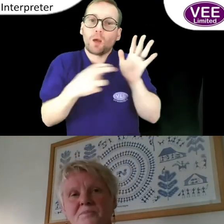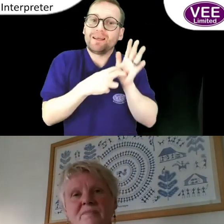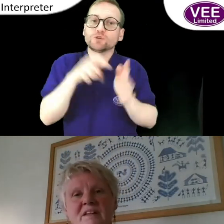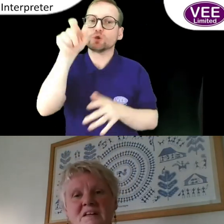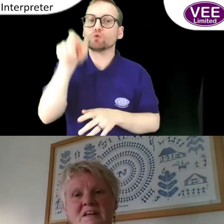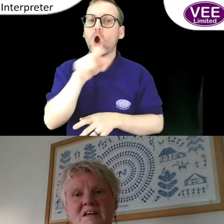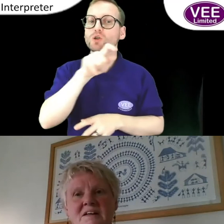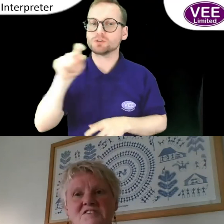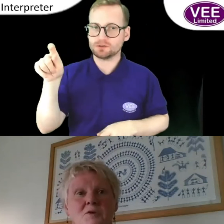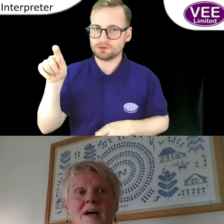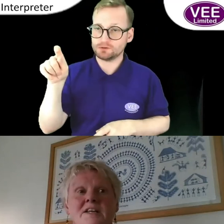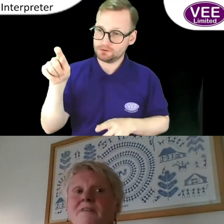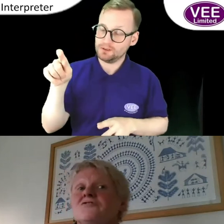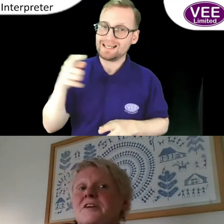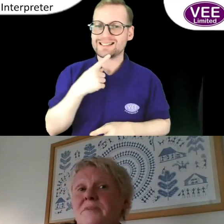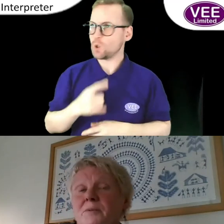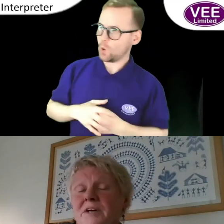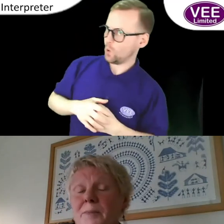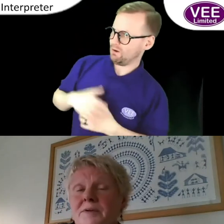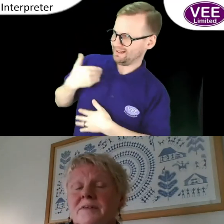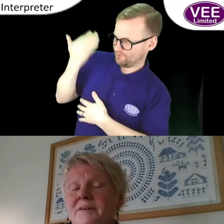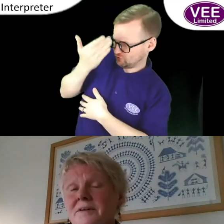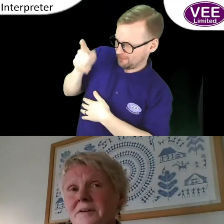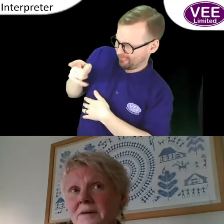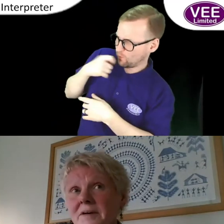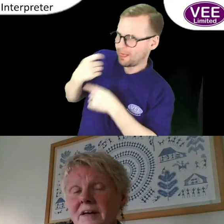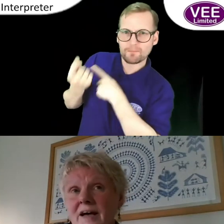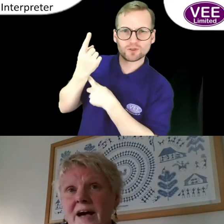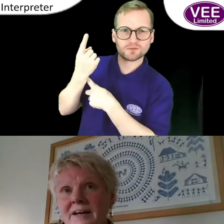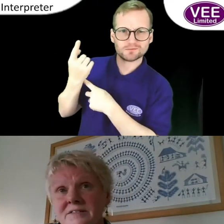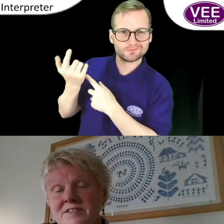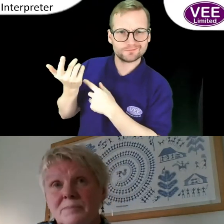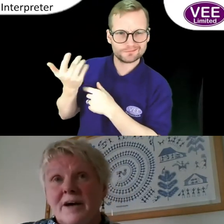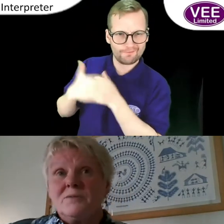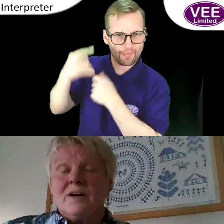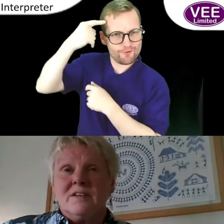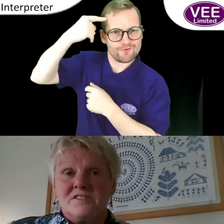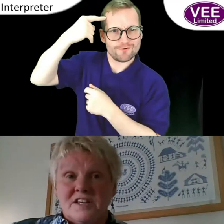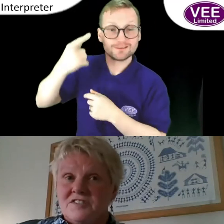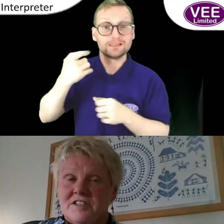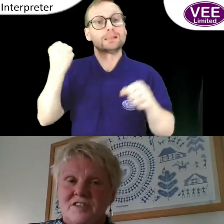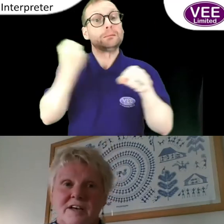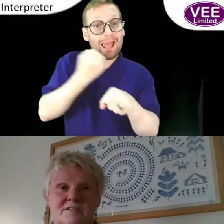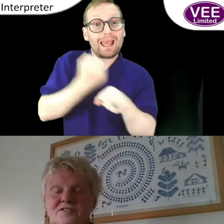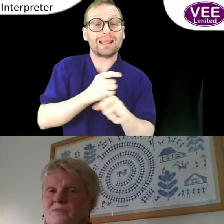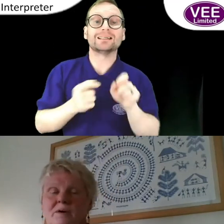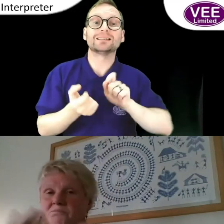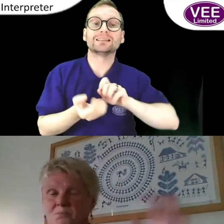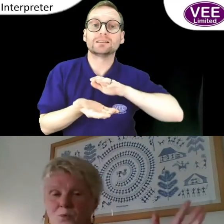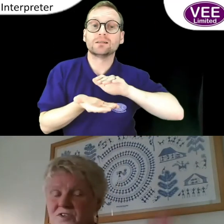him, he said, I never dreamed that would happen. And he made one and sent it